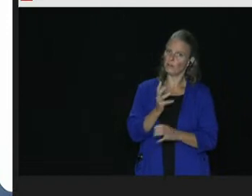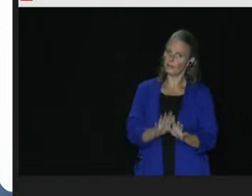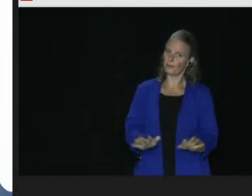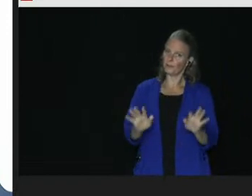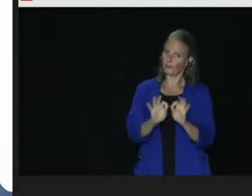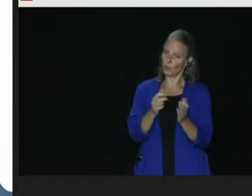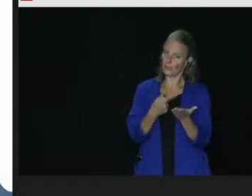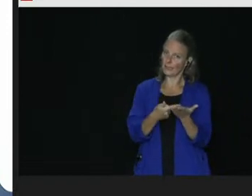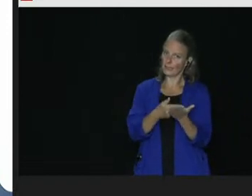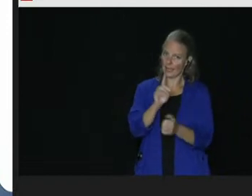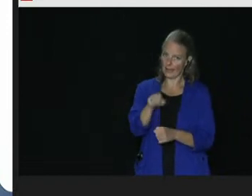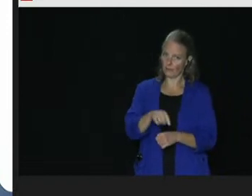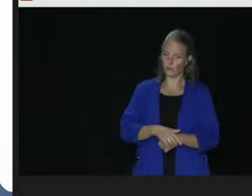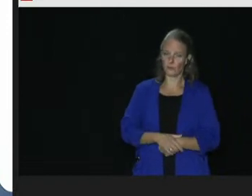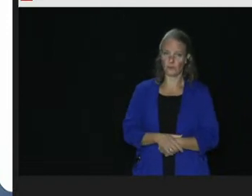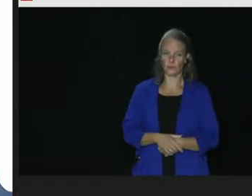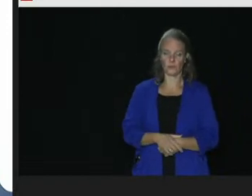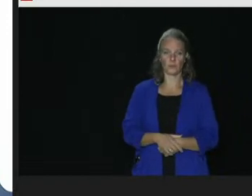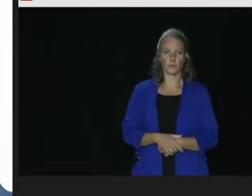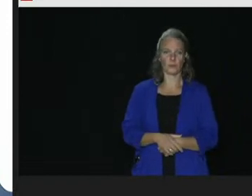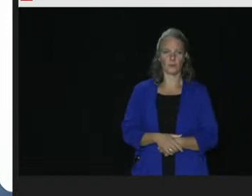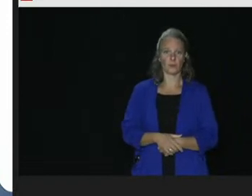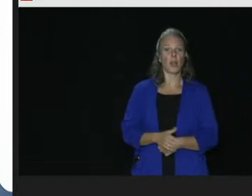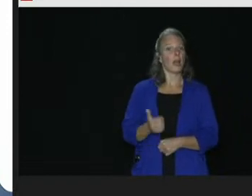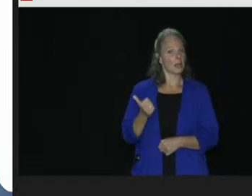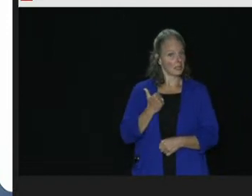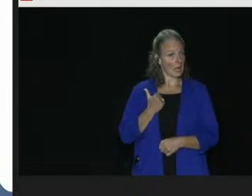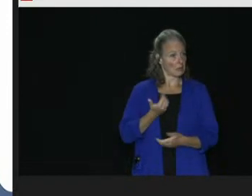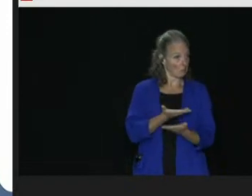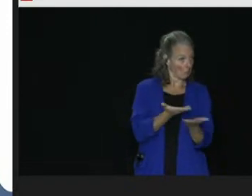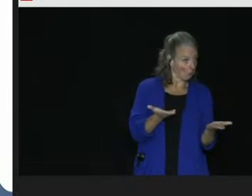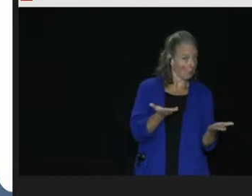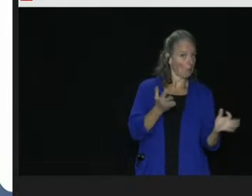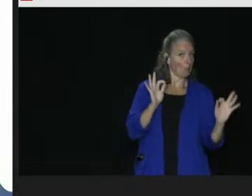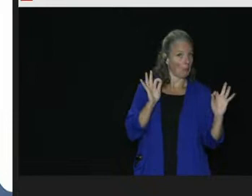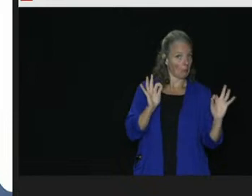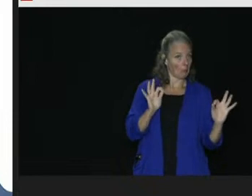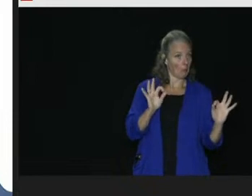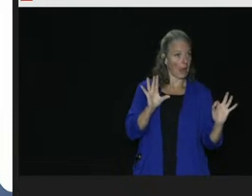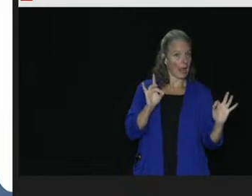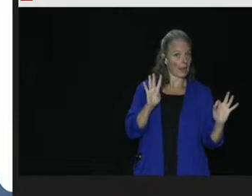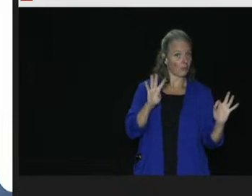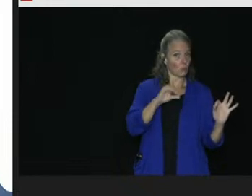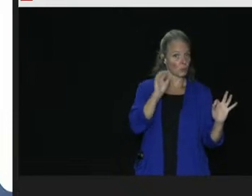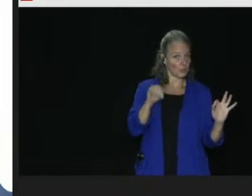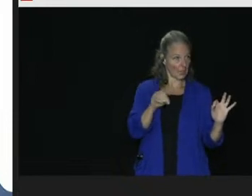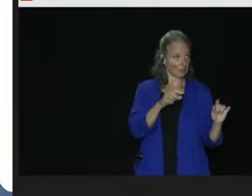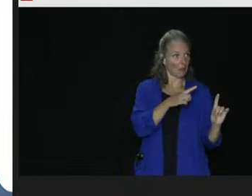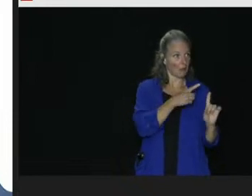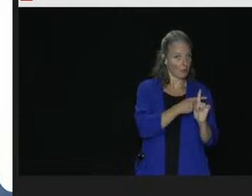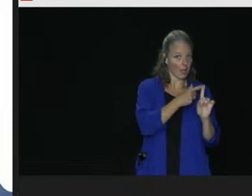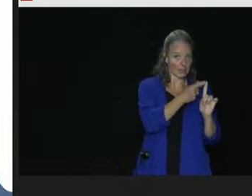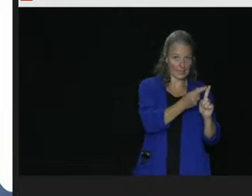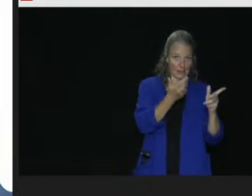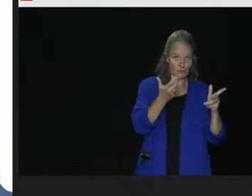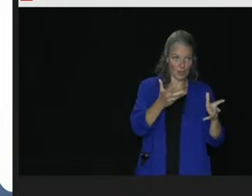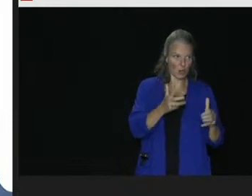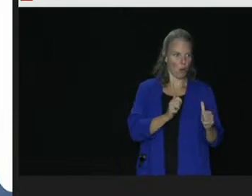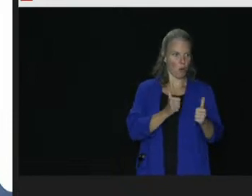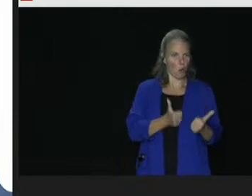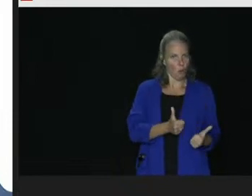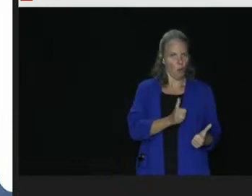Even if here in Canada we have done well with an 84% vaccination rate or higher, in other